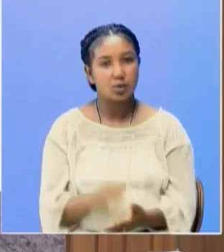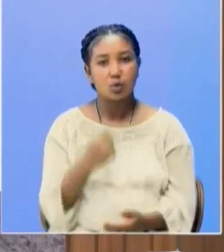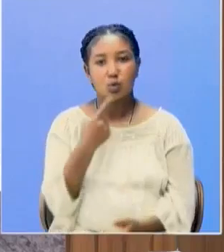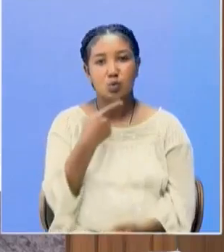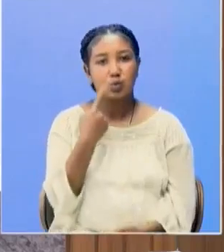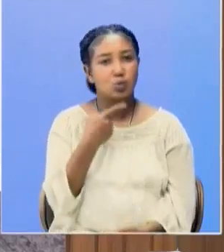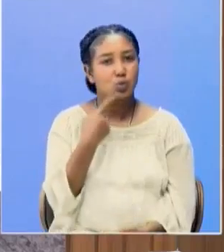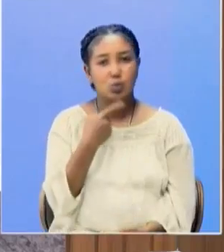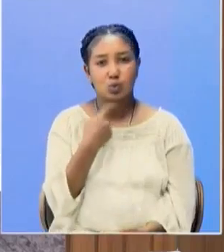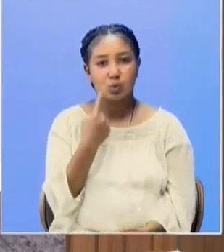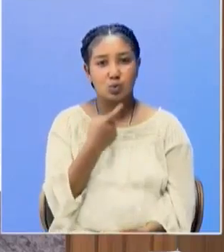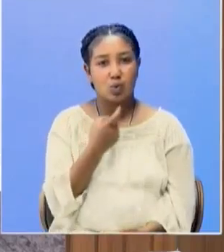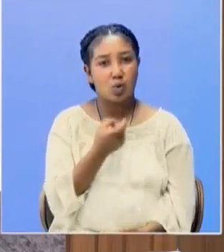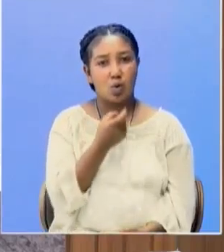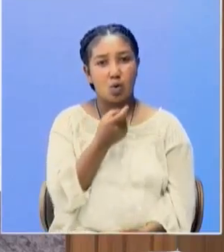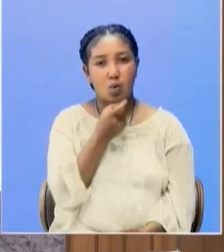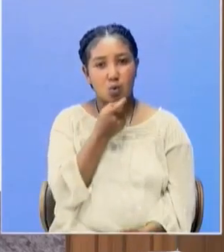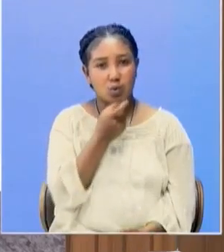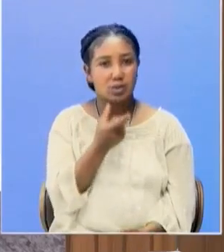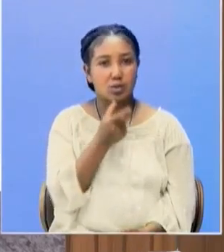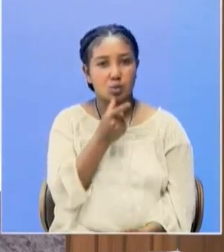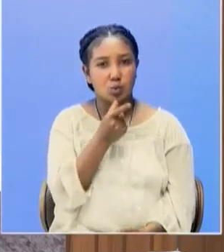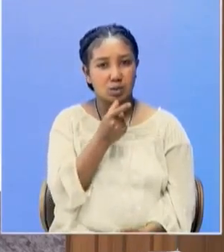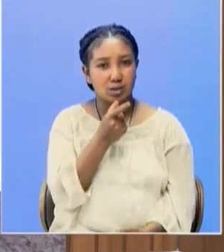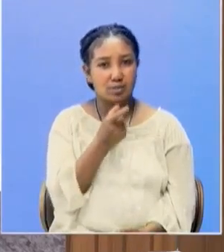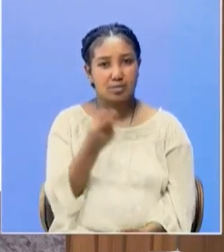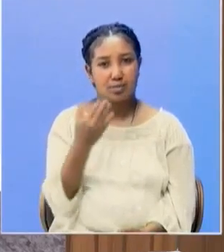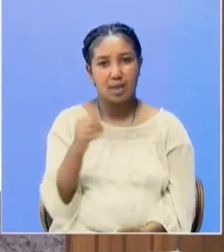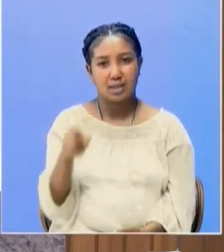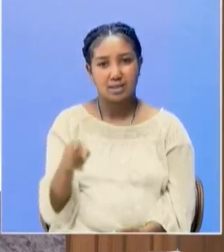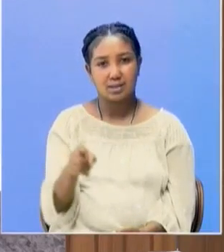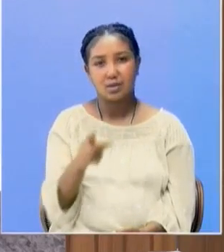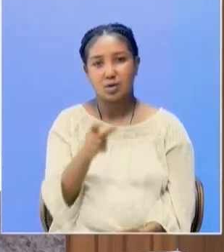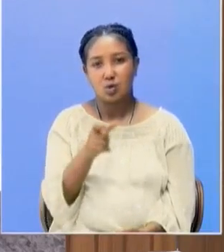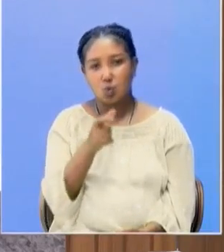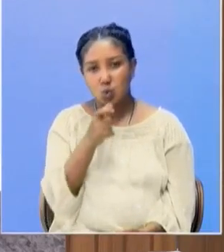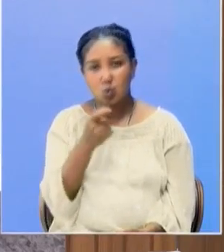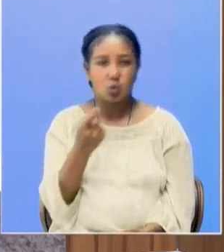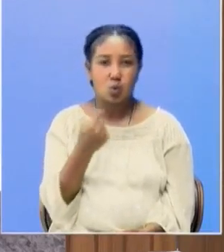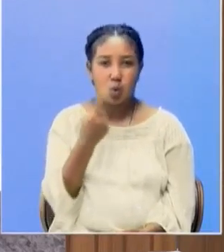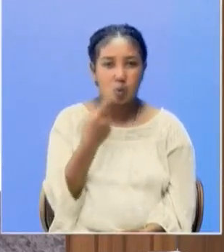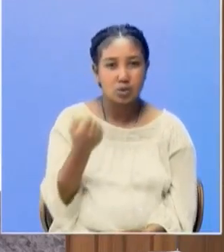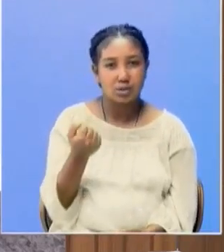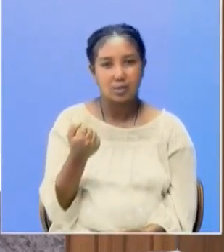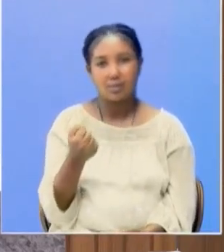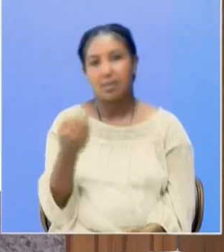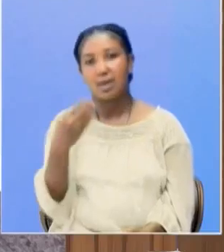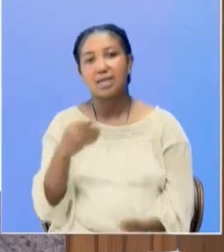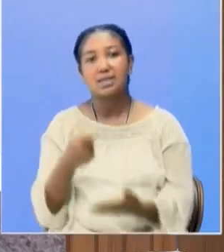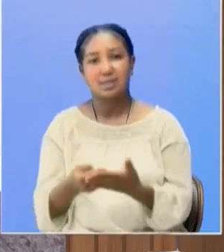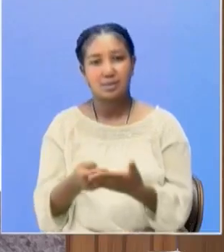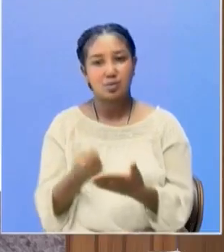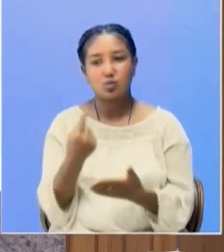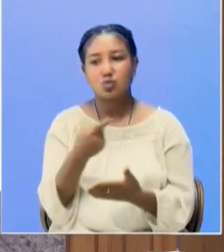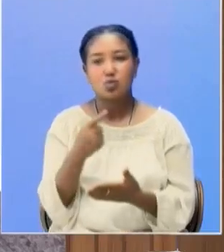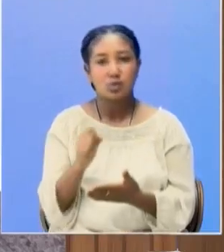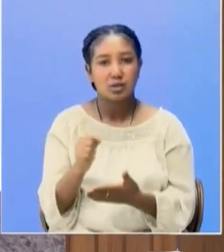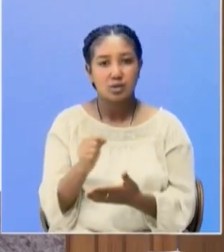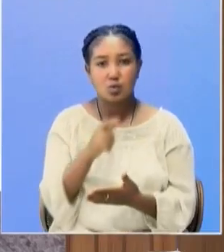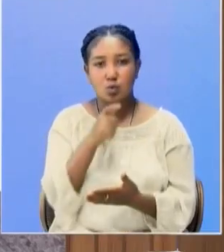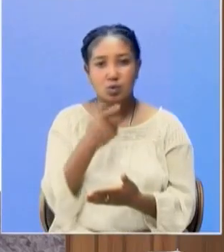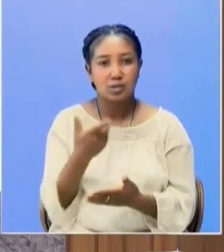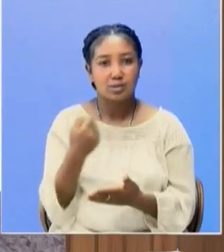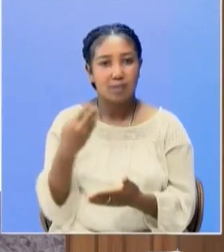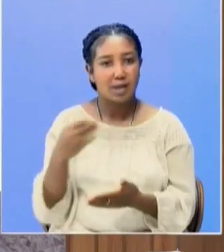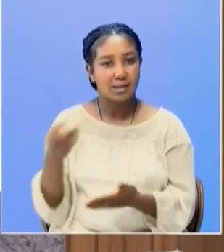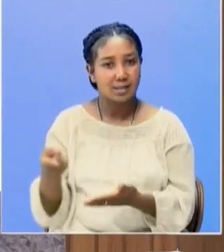whose? Whose pen is it? Whose pen is it? Yes? Whose